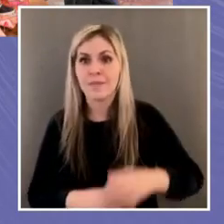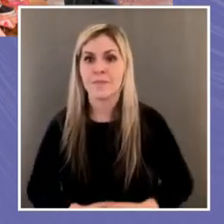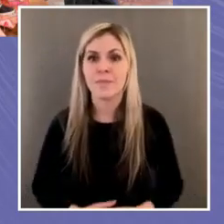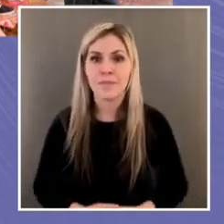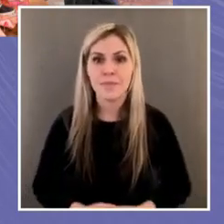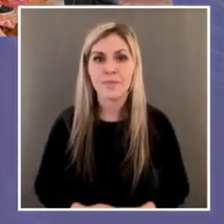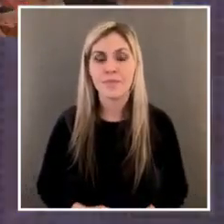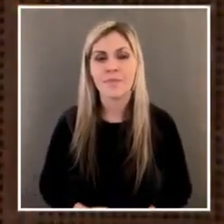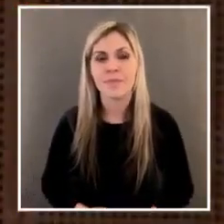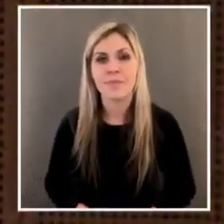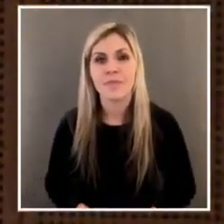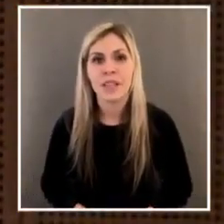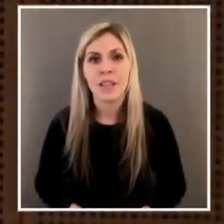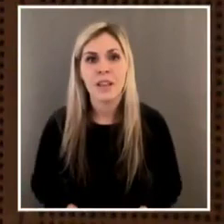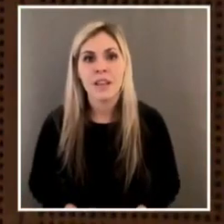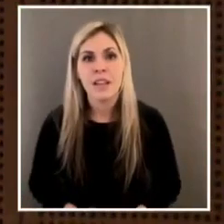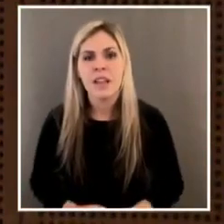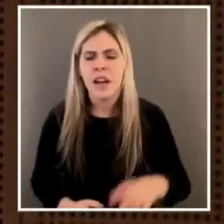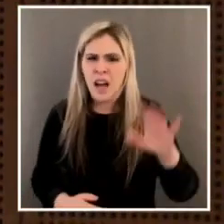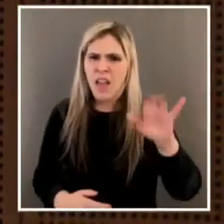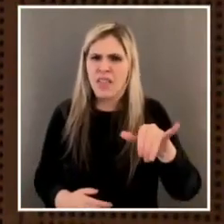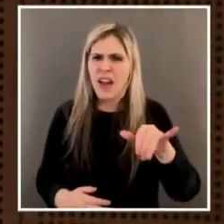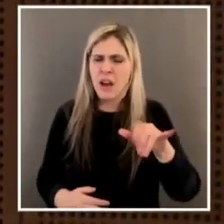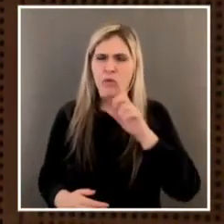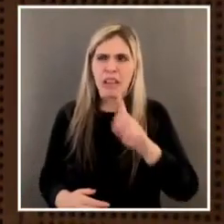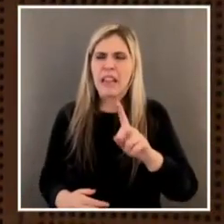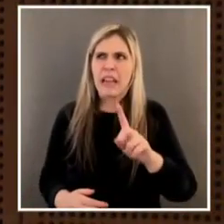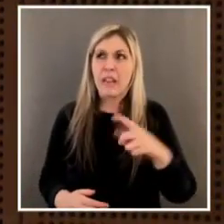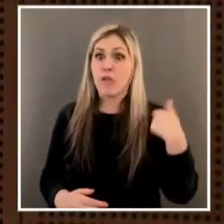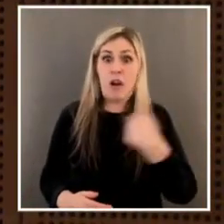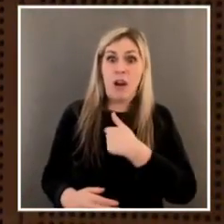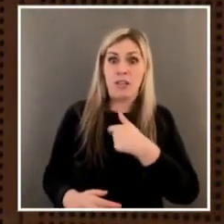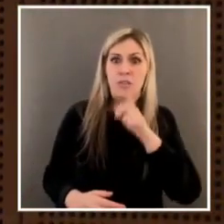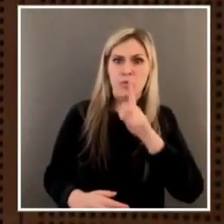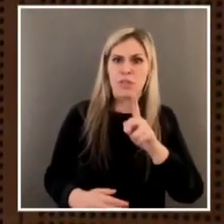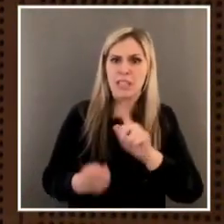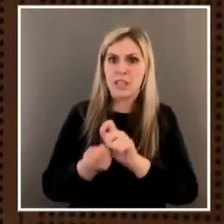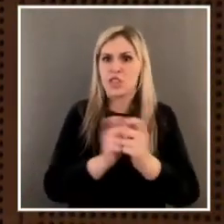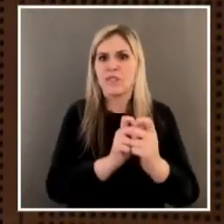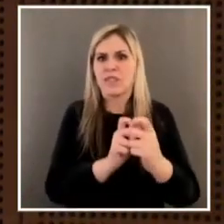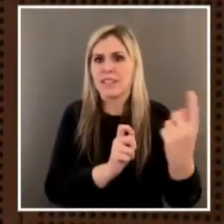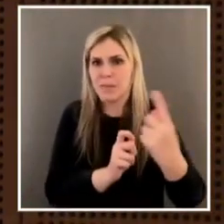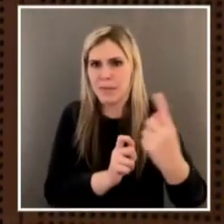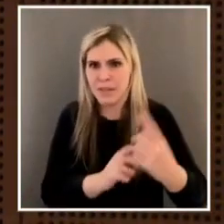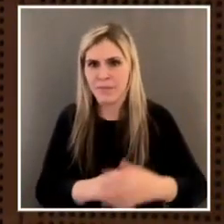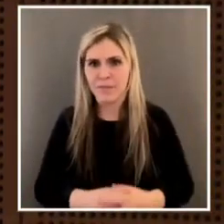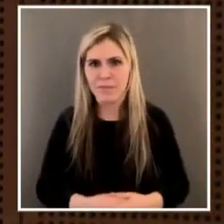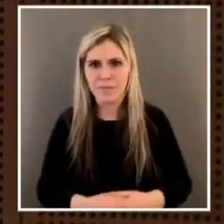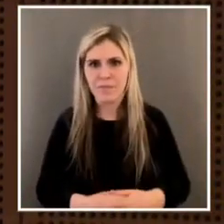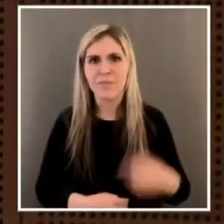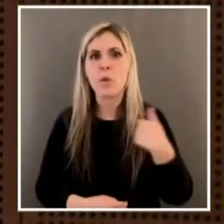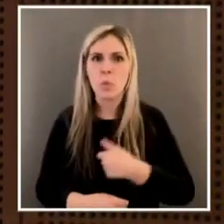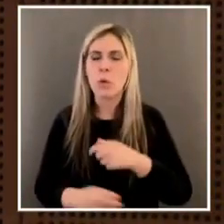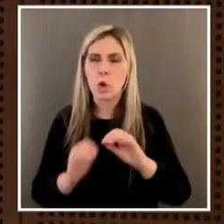it shifted something for us because we were very clear that we did not want to make a